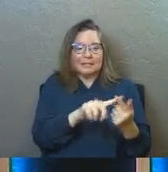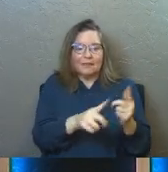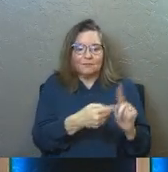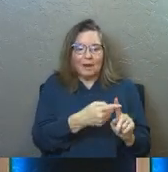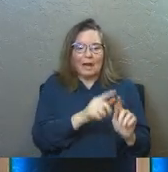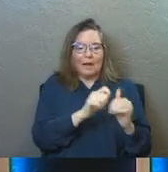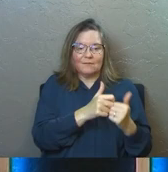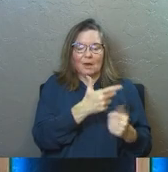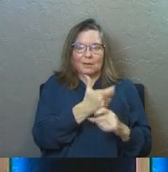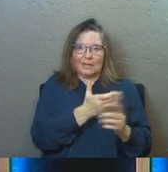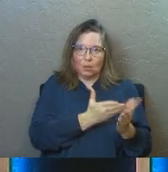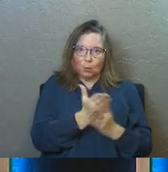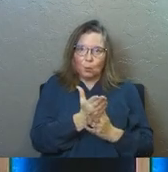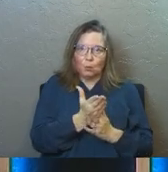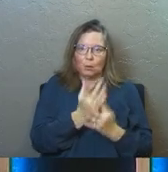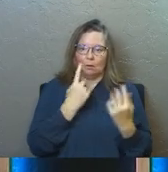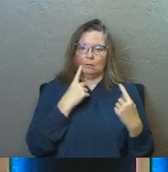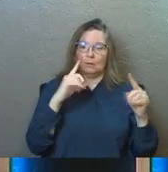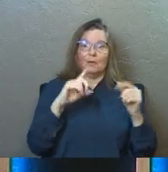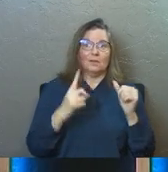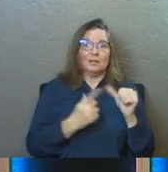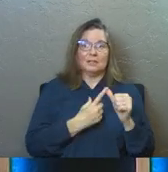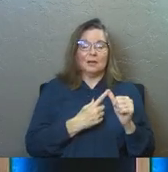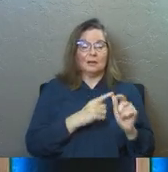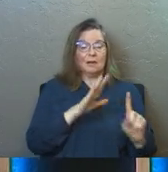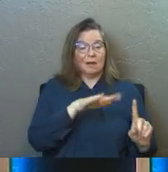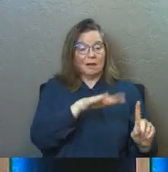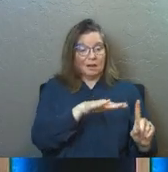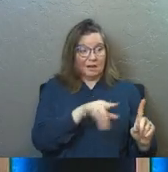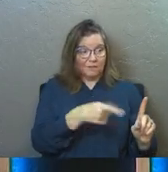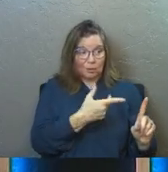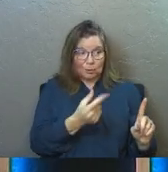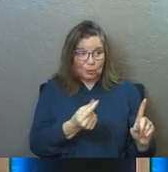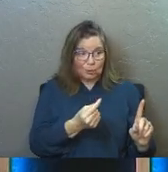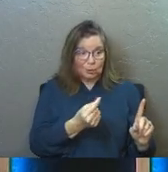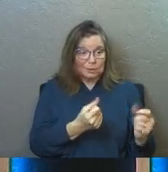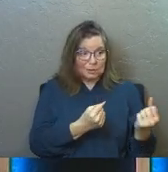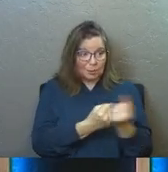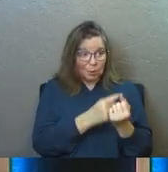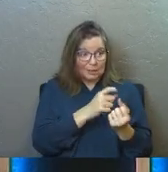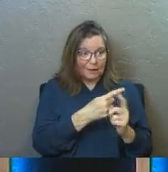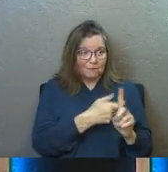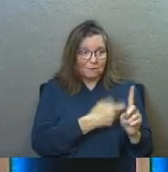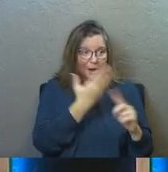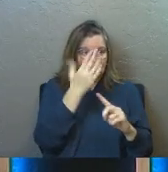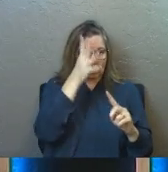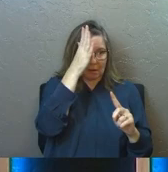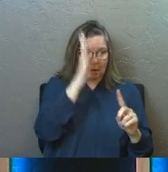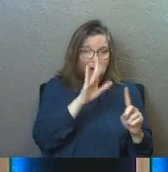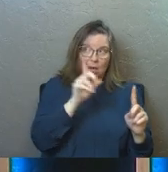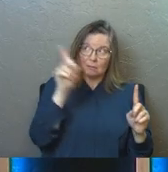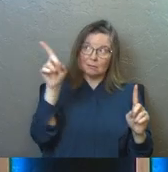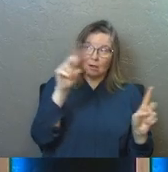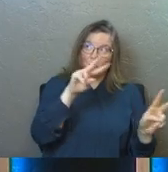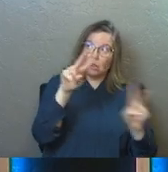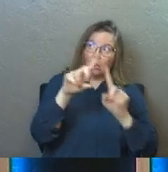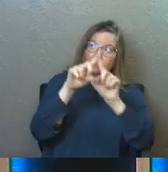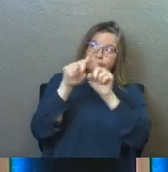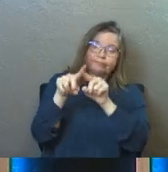friend of how he gets through this. And the first thing he does is says, hey, the first way you get through this, the support that you need comes from your Heavenly Father. Look to